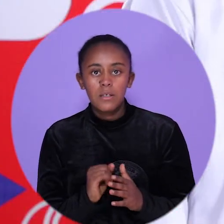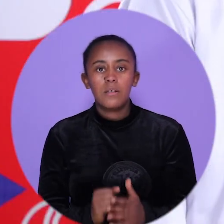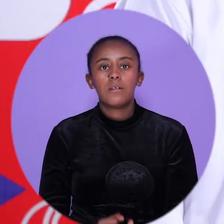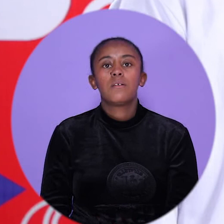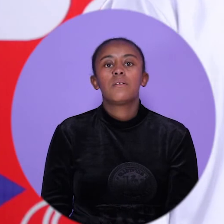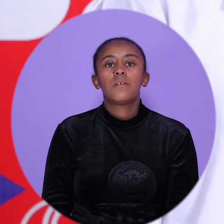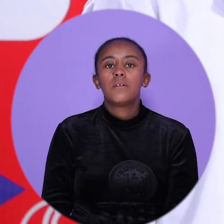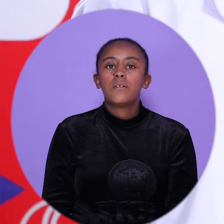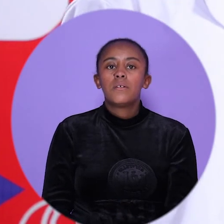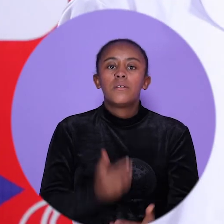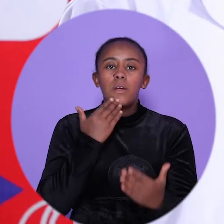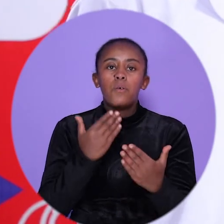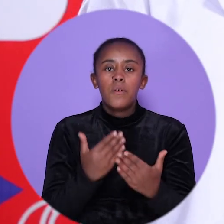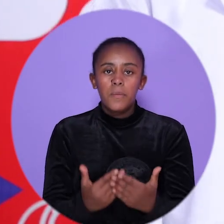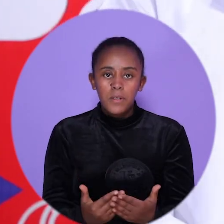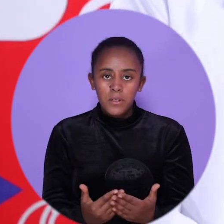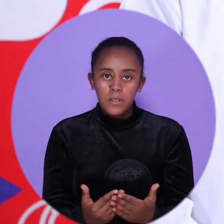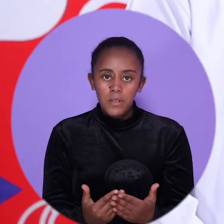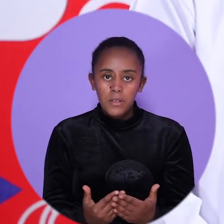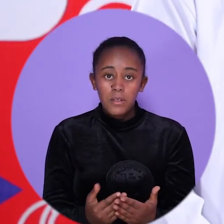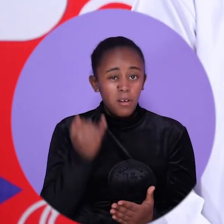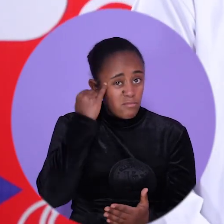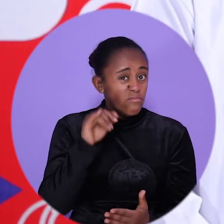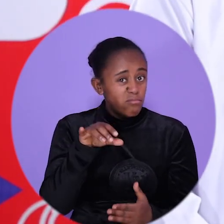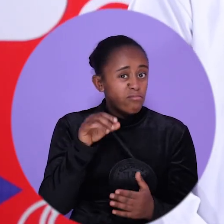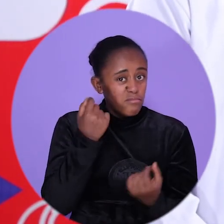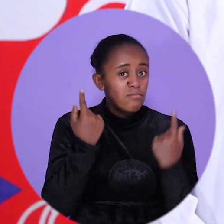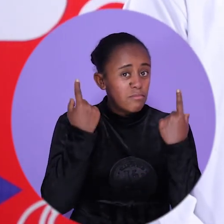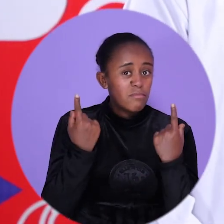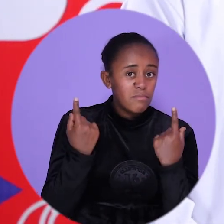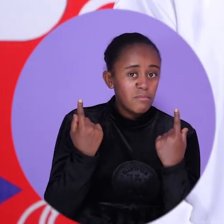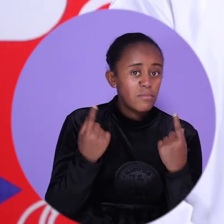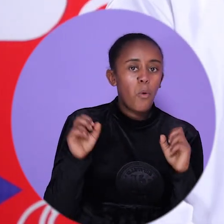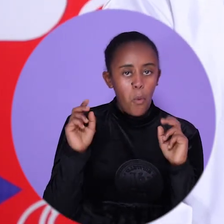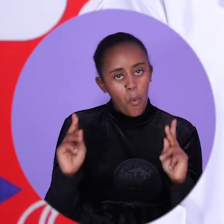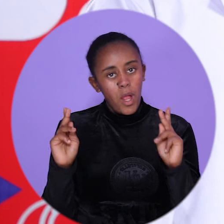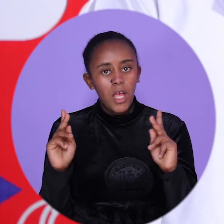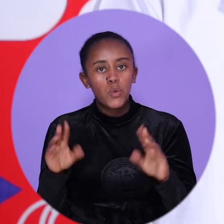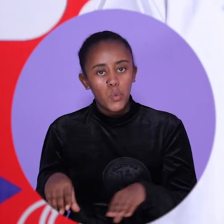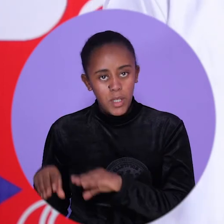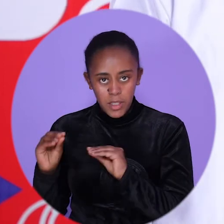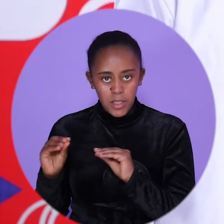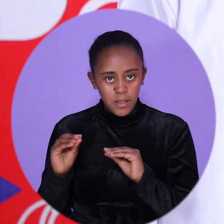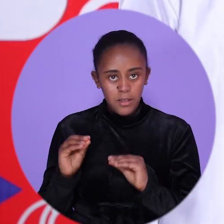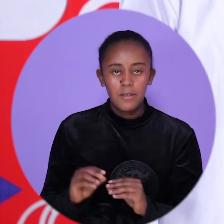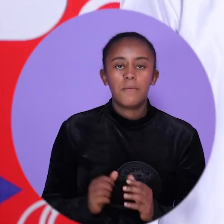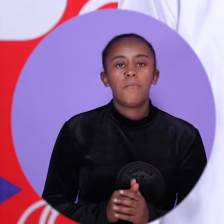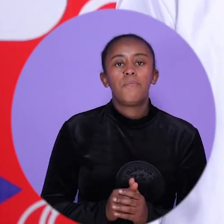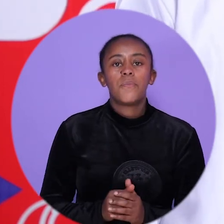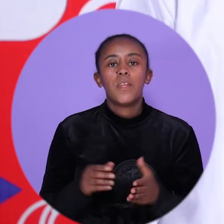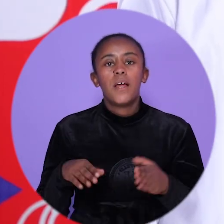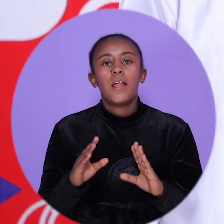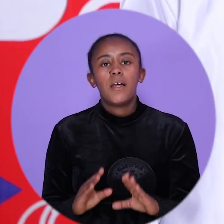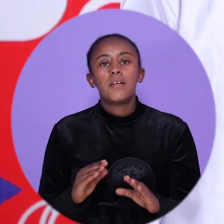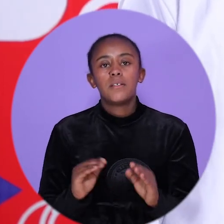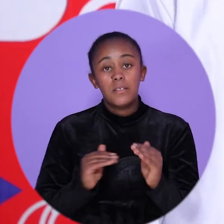short. Thank you very much, student. Have you got my idea? Okay, student. Well done. Well done. Let us go